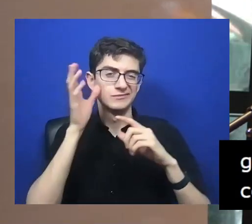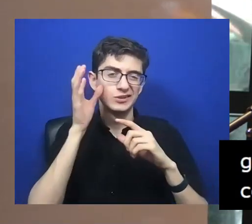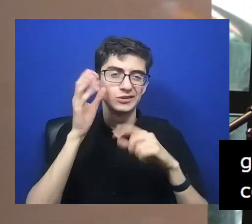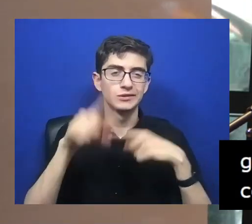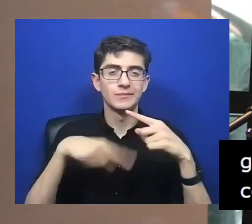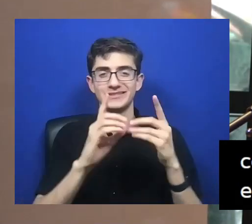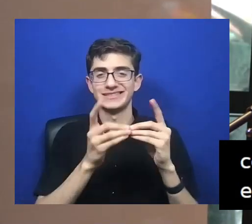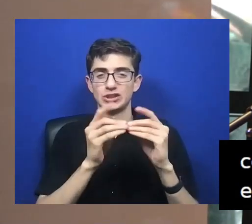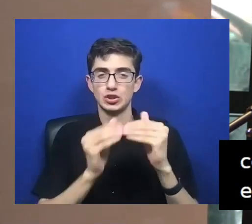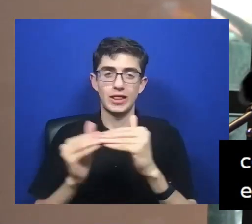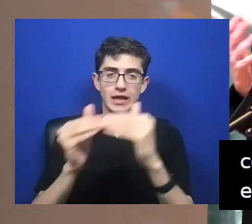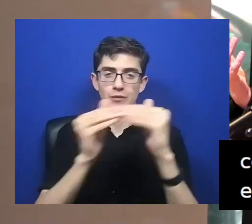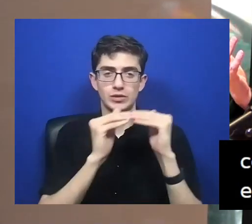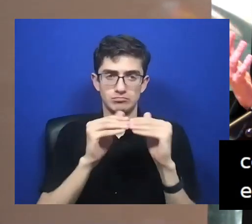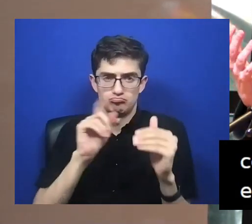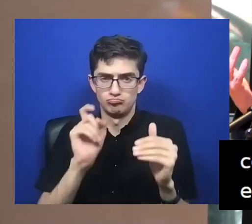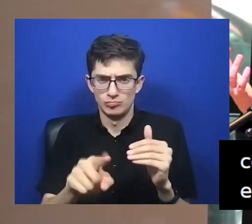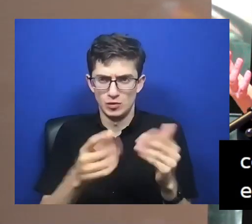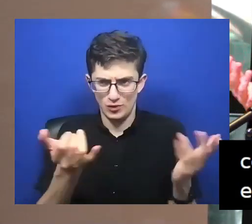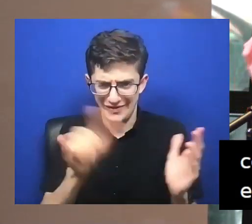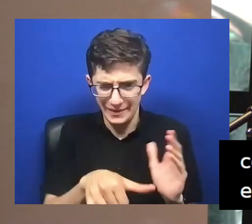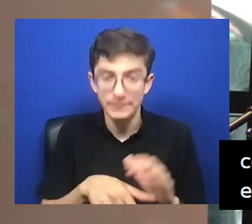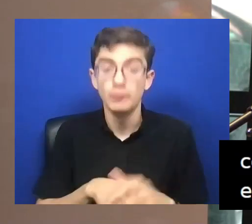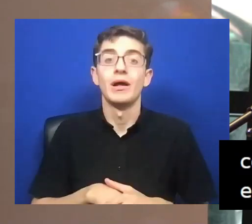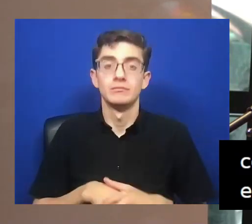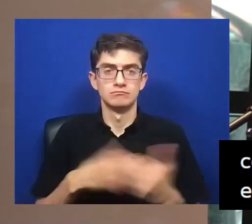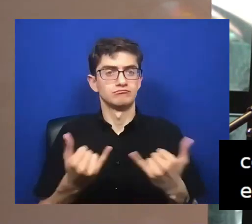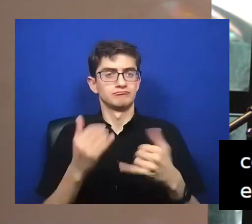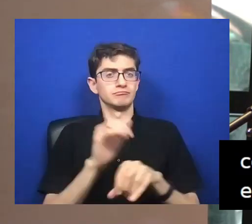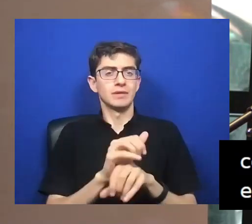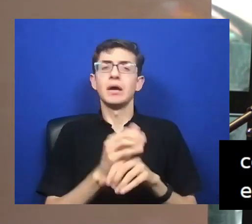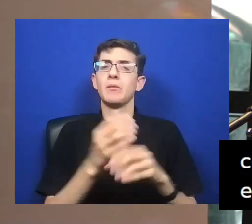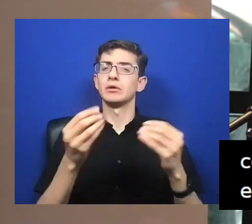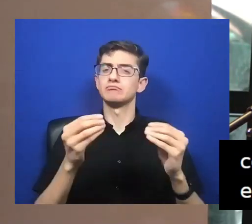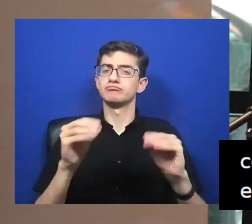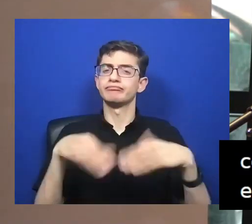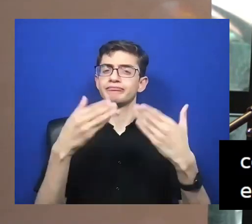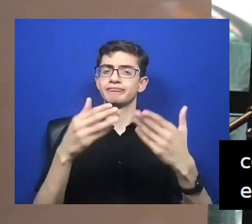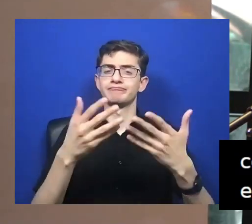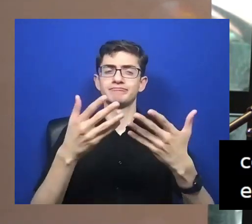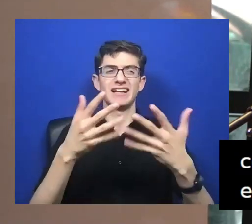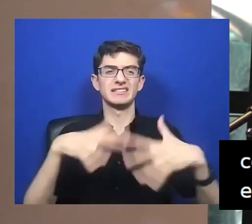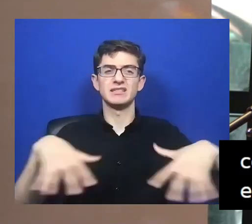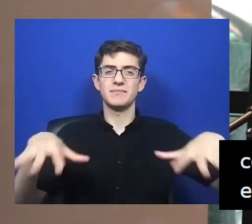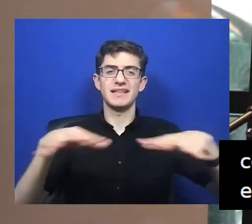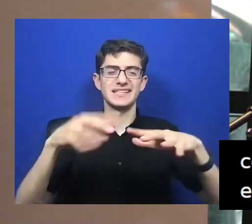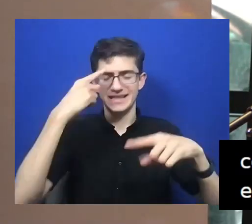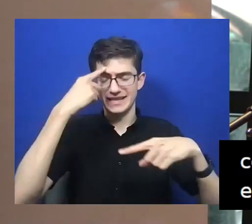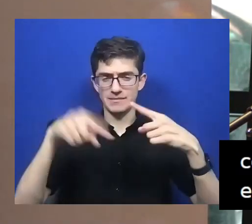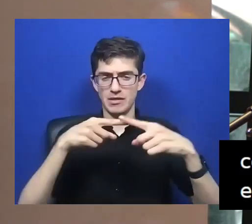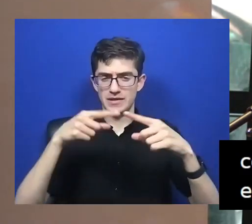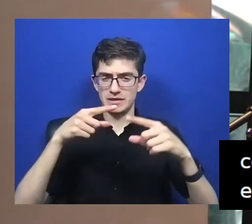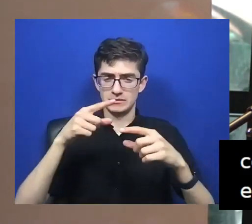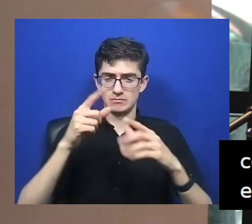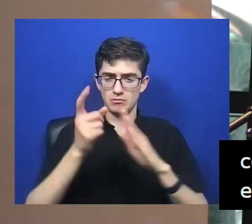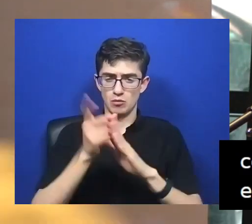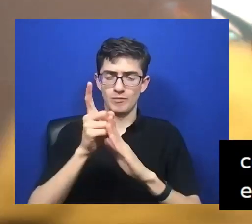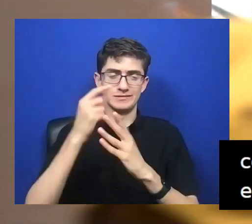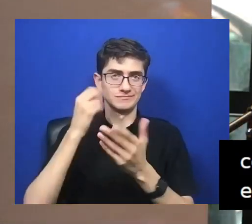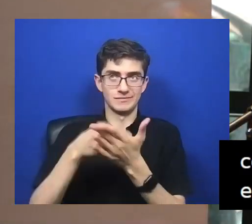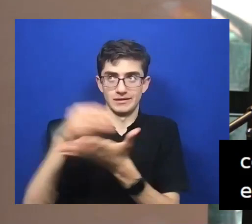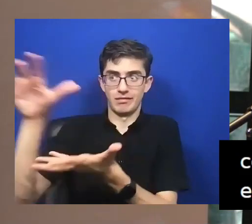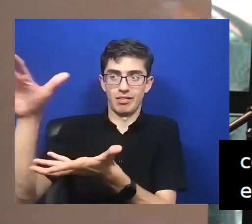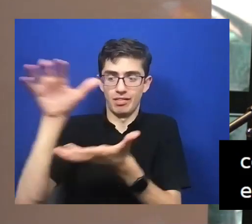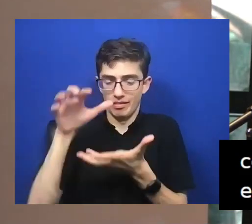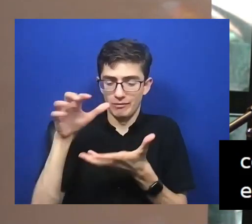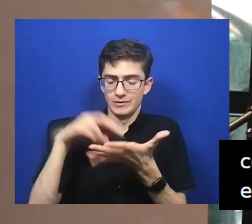So Tanaya gave us some expansive room to think about it in terms of what this historic moment means for funding. But I just want to share with you that